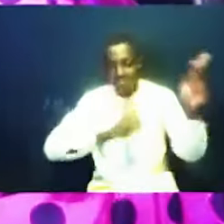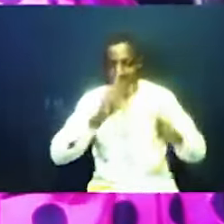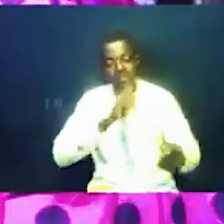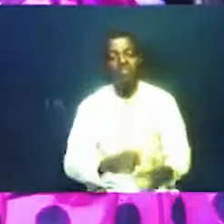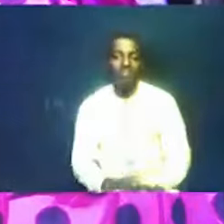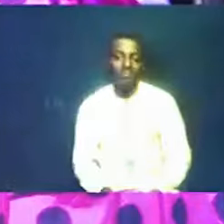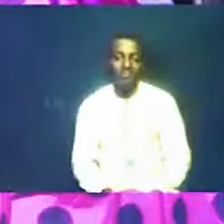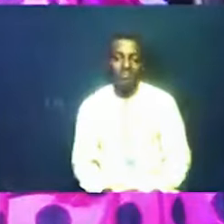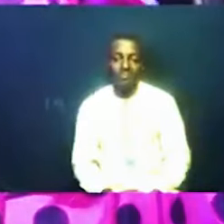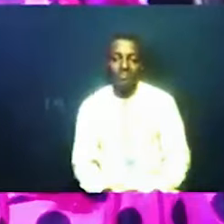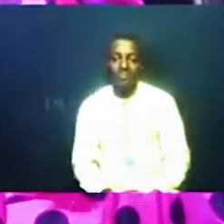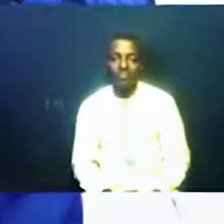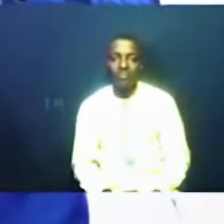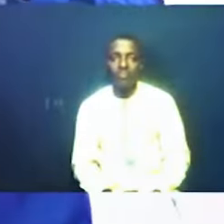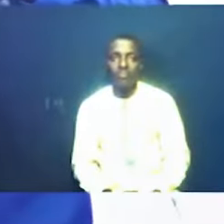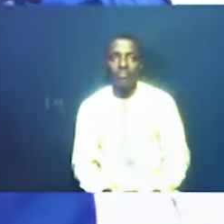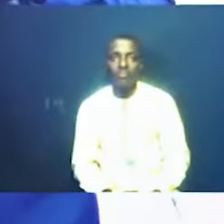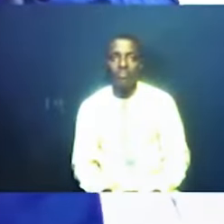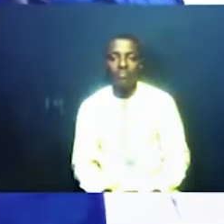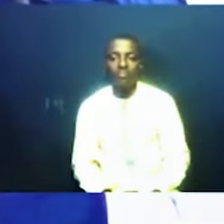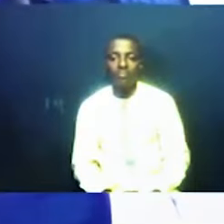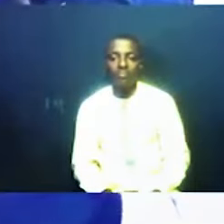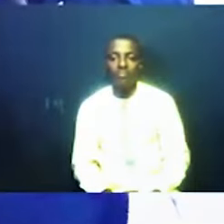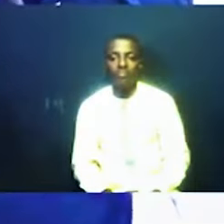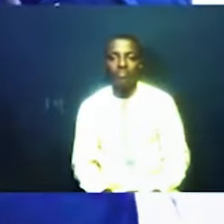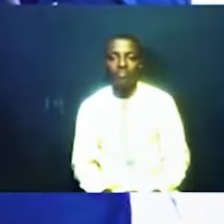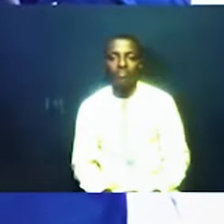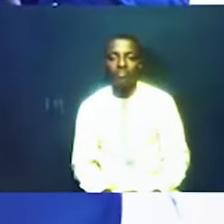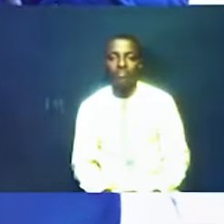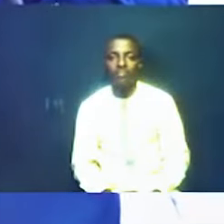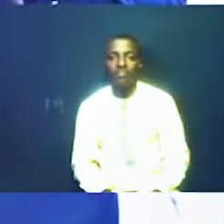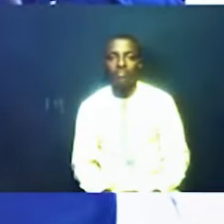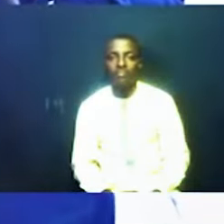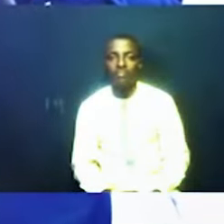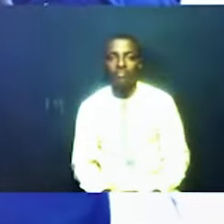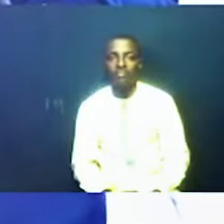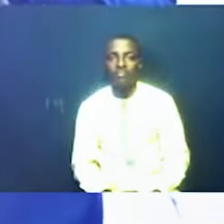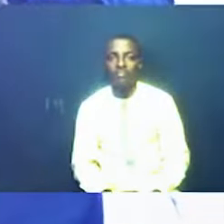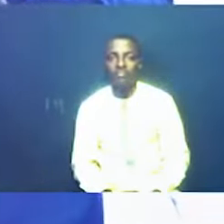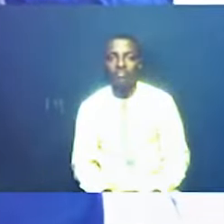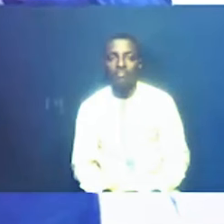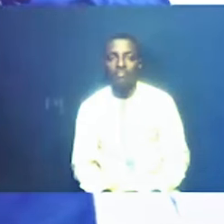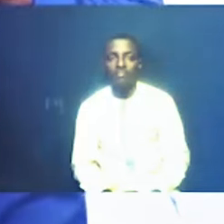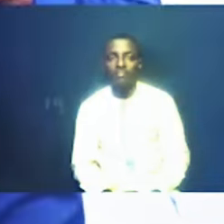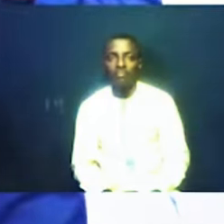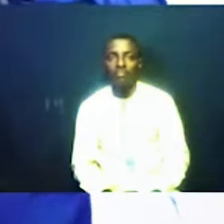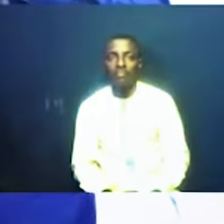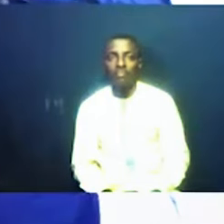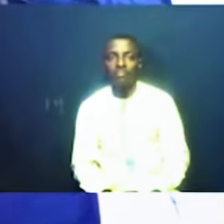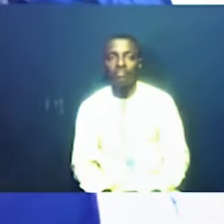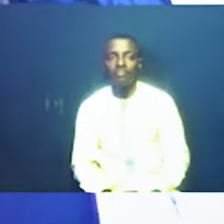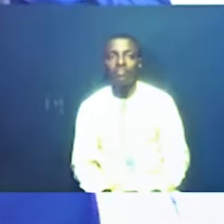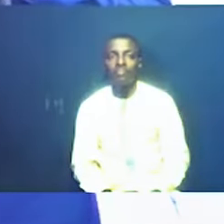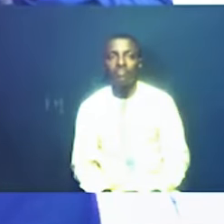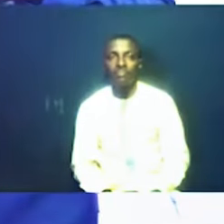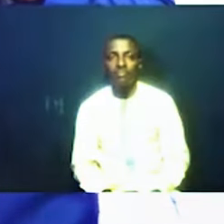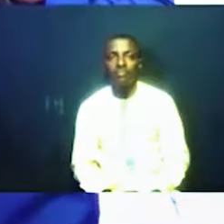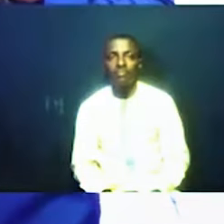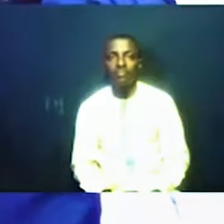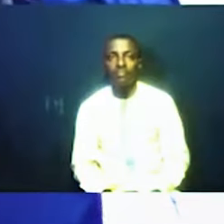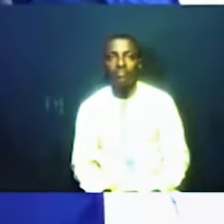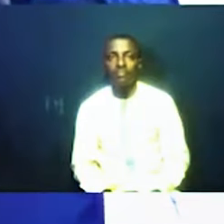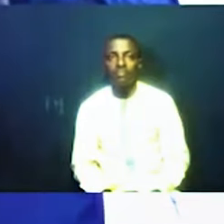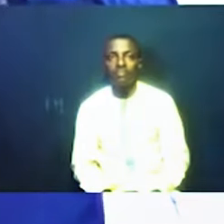muchi aso ohye afode na onhye adwam na onhye asofotade no menim na